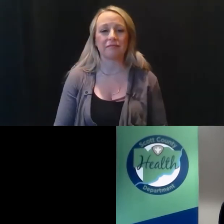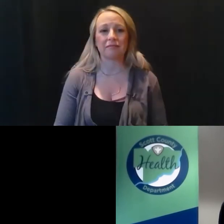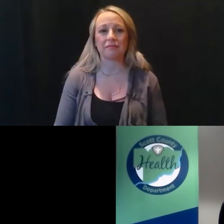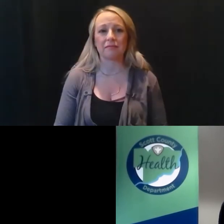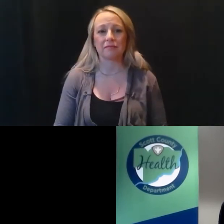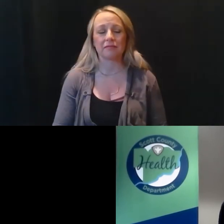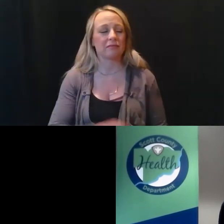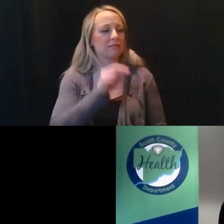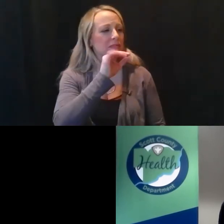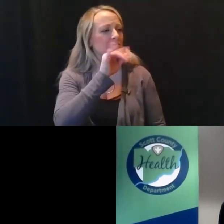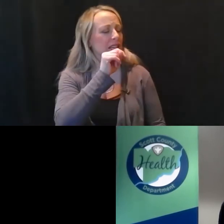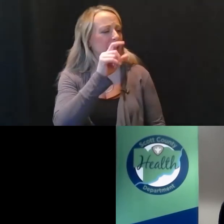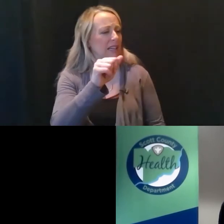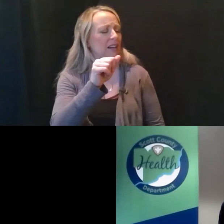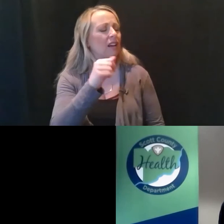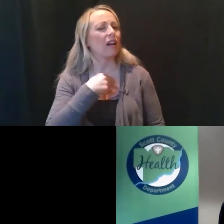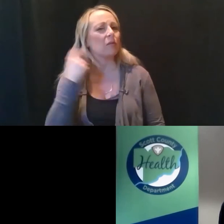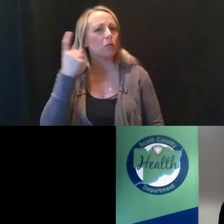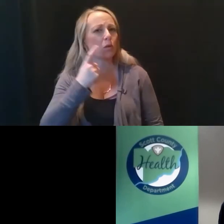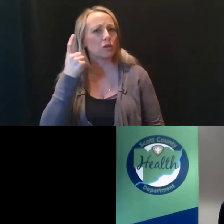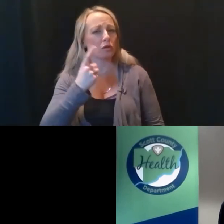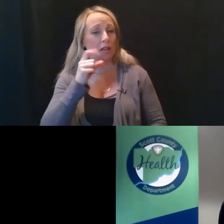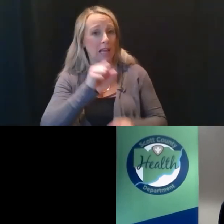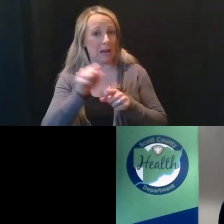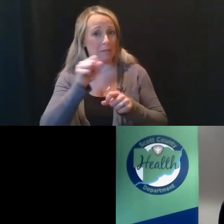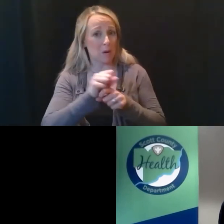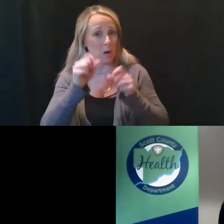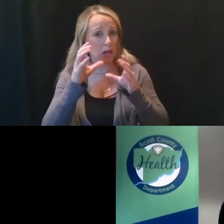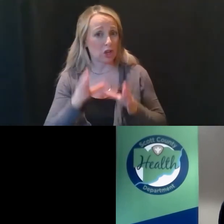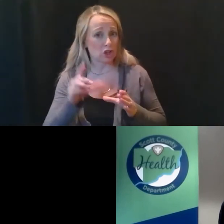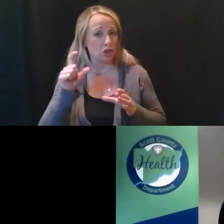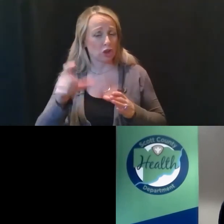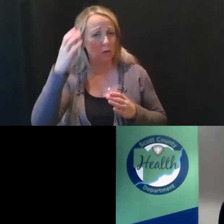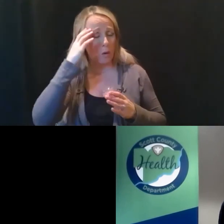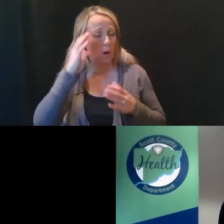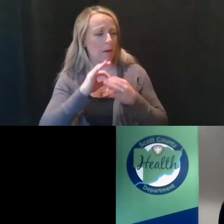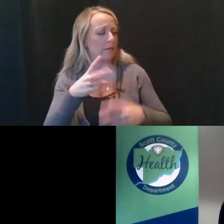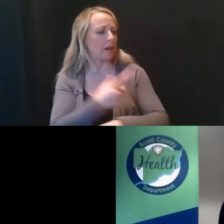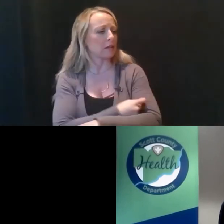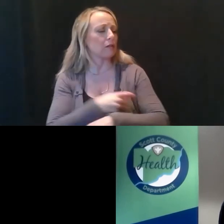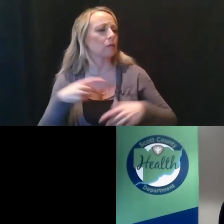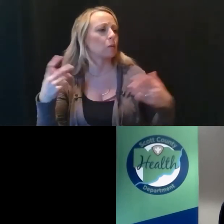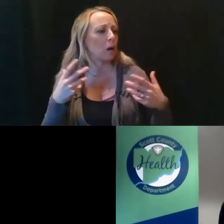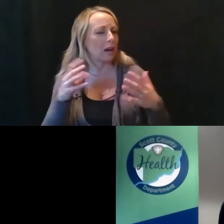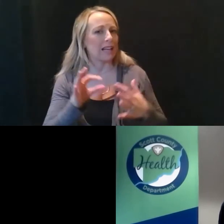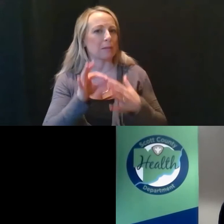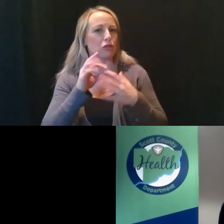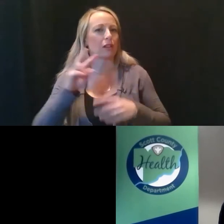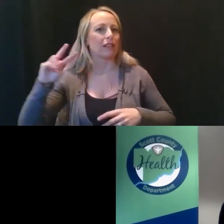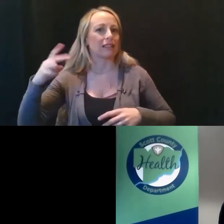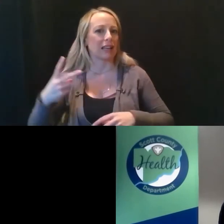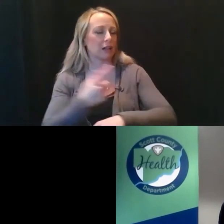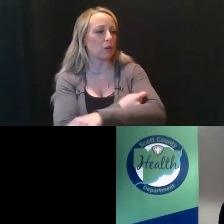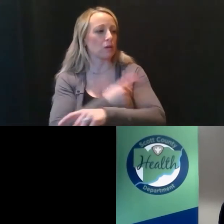You know, what should employers know about the vaccine, especially the second dose, as far as the